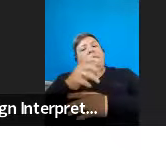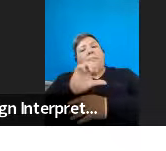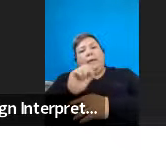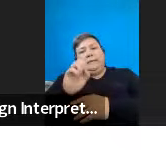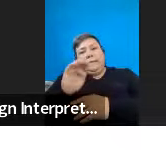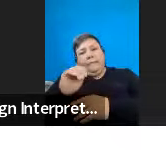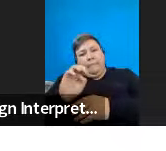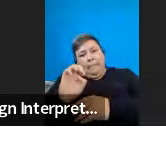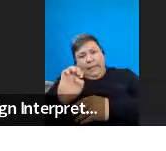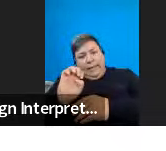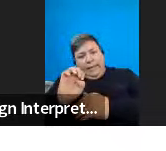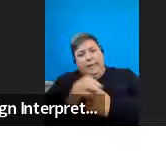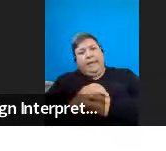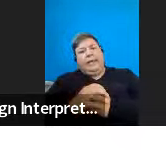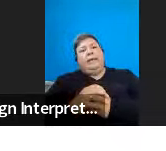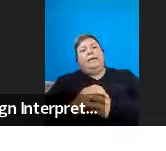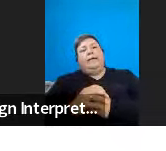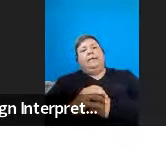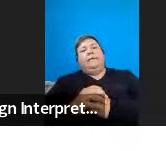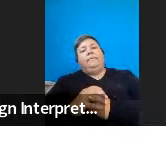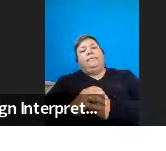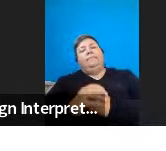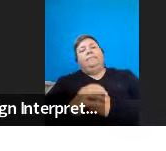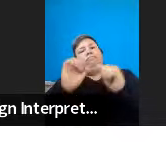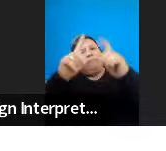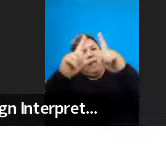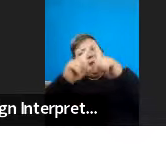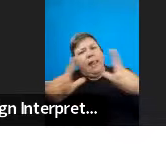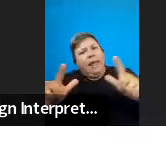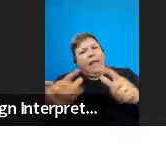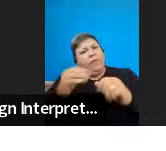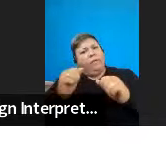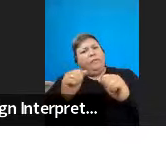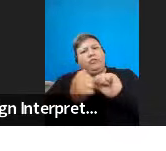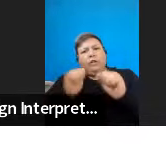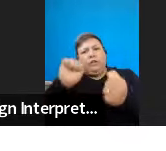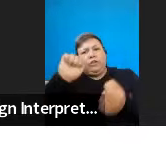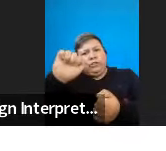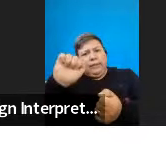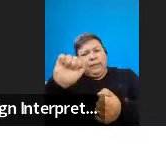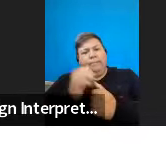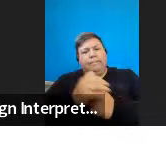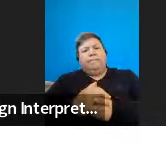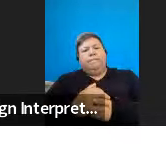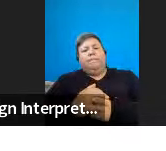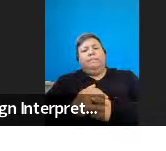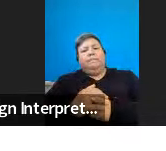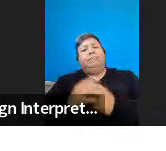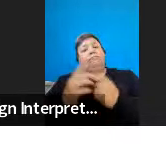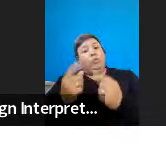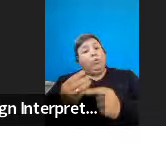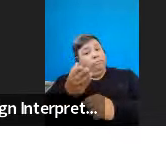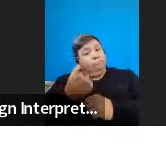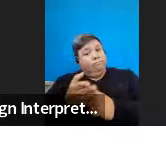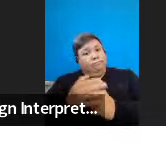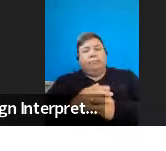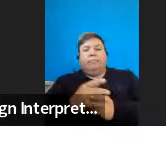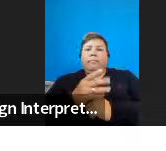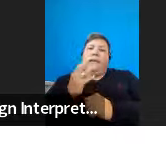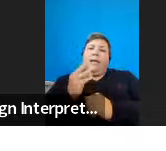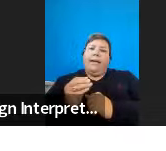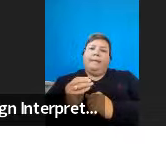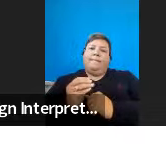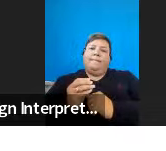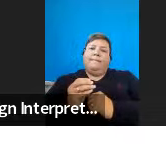develop with SMMEs in line with our strategic objective number 8. So in doing so, we had then